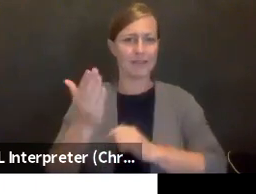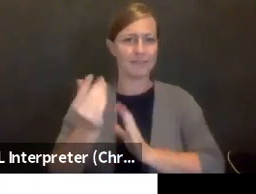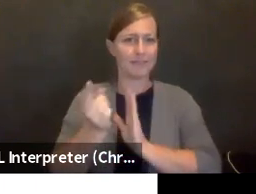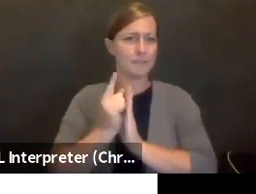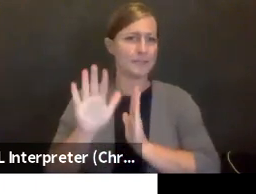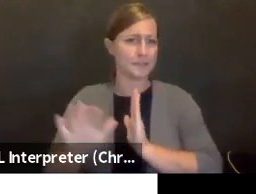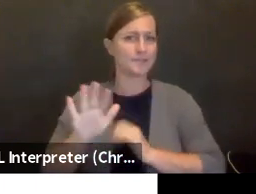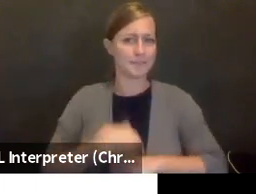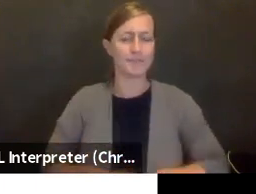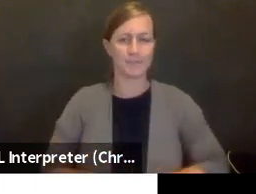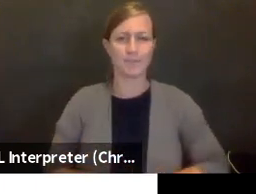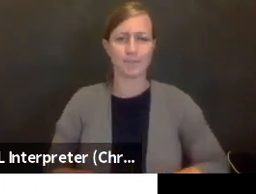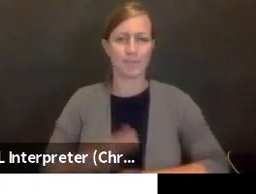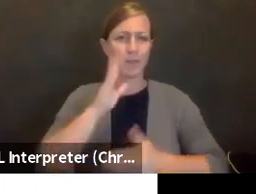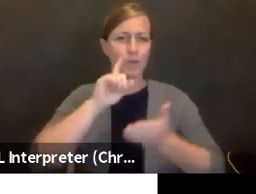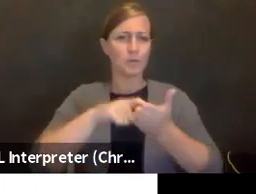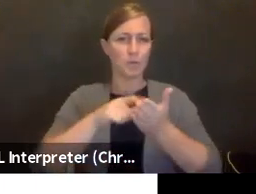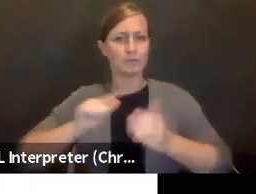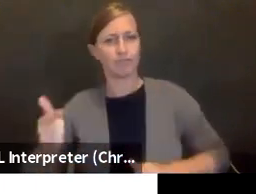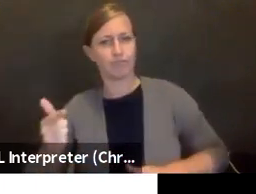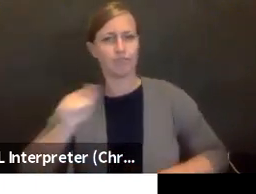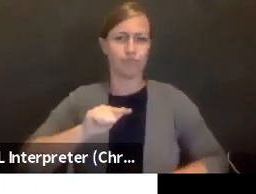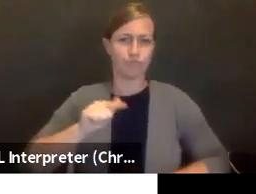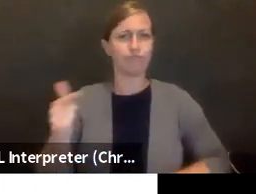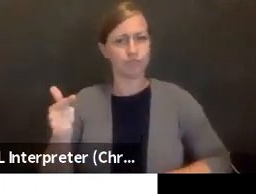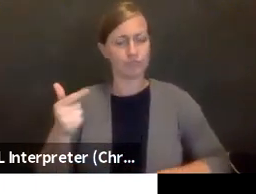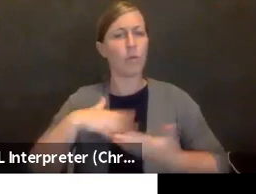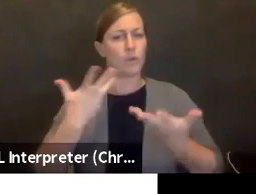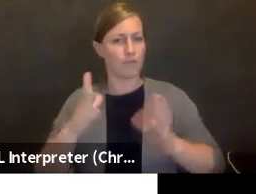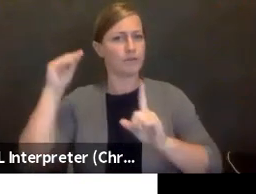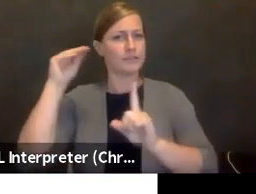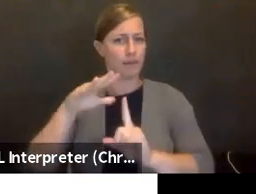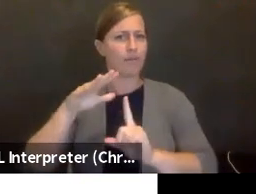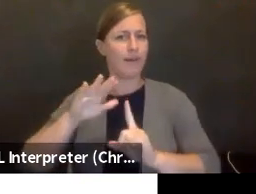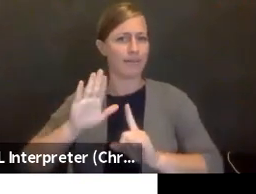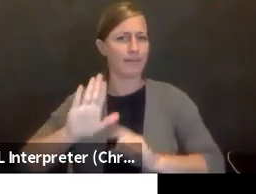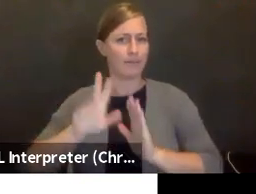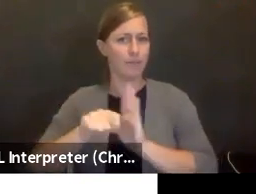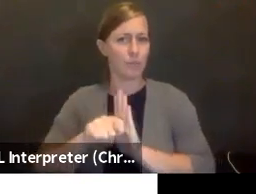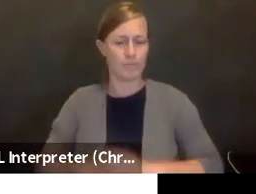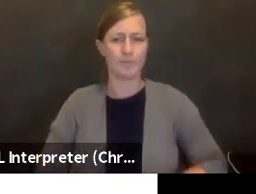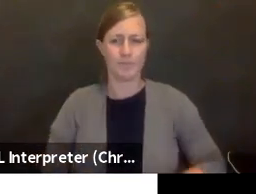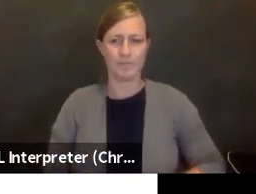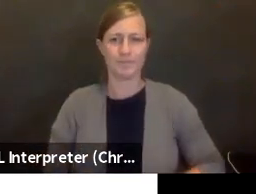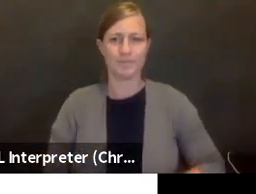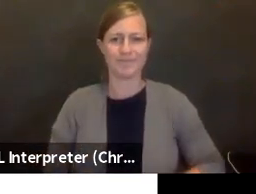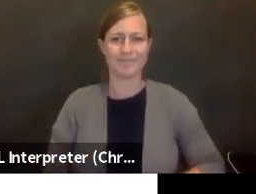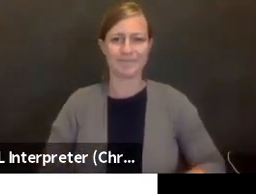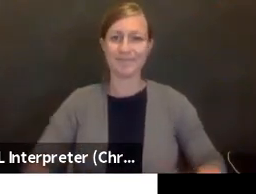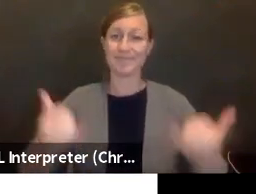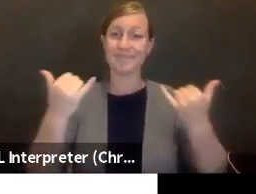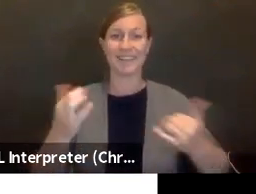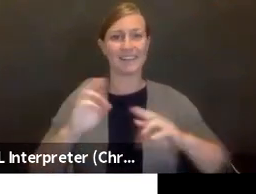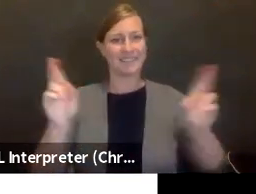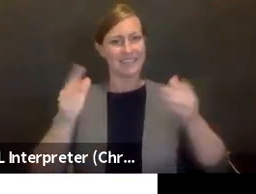or so. So you'll notice them switch back and forth, and we have spotlighted their video. And with that, we're going to get